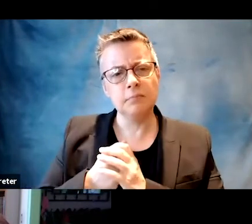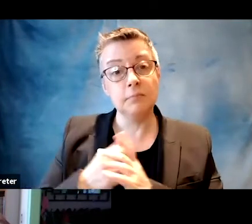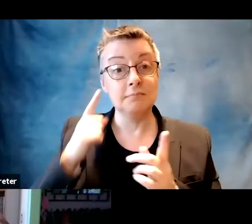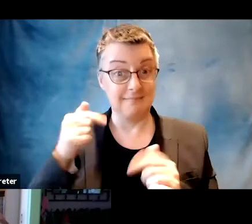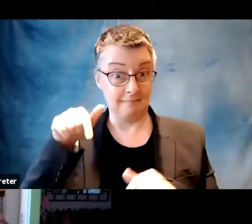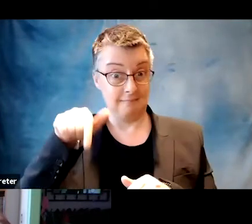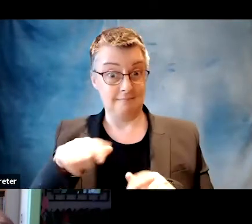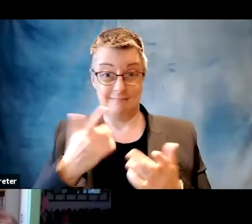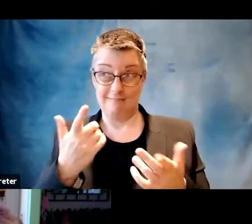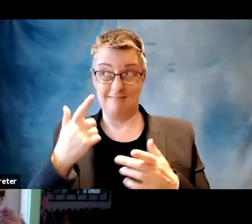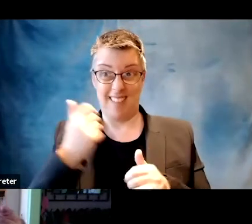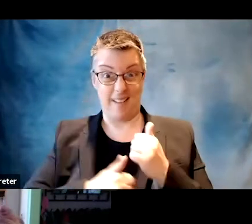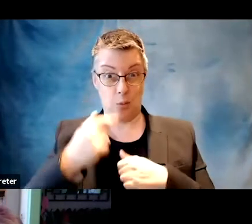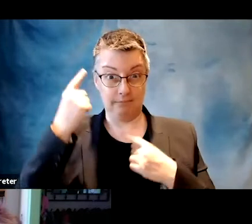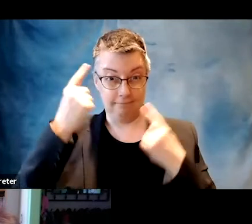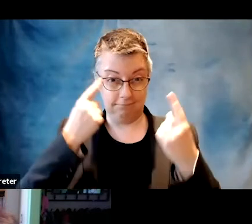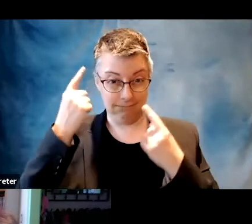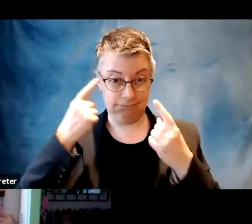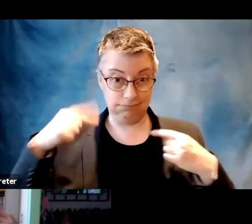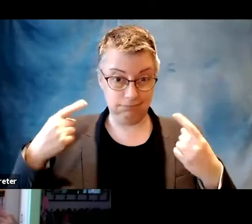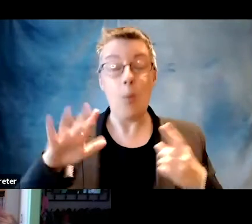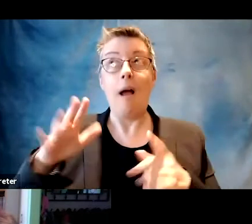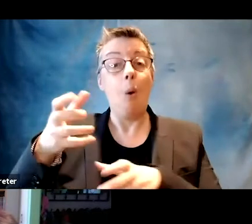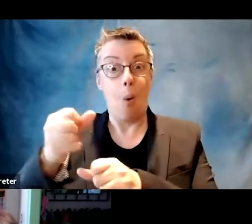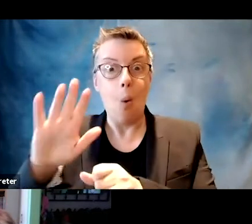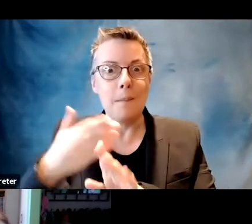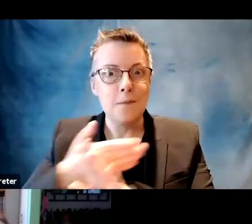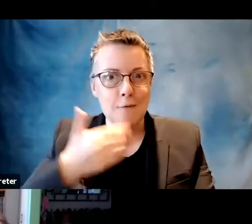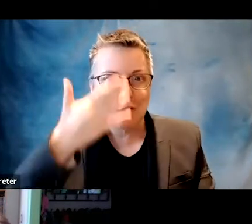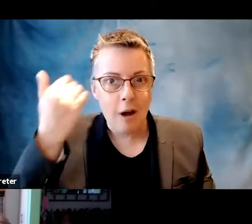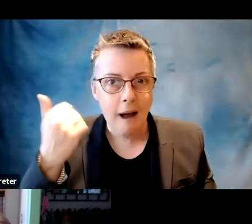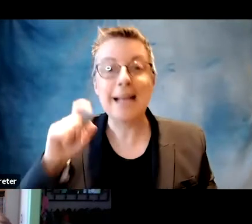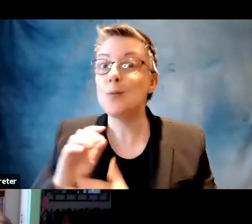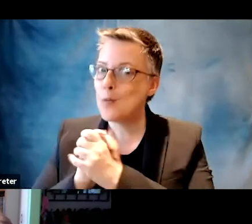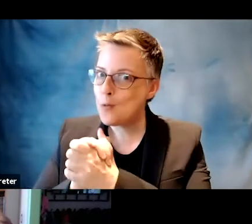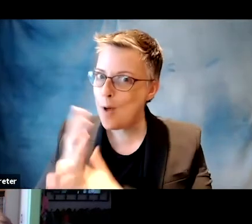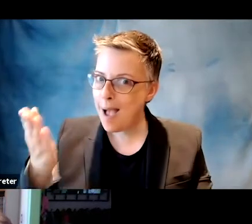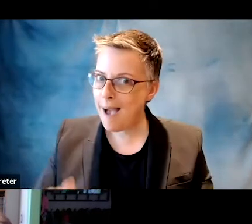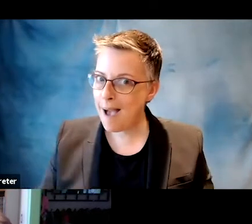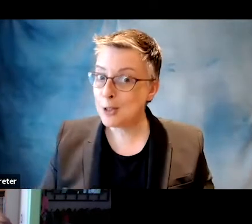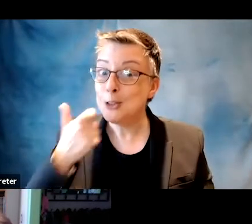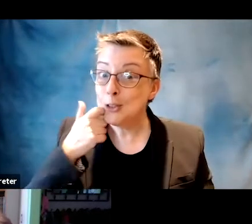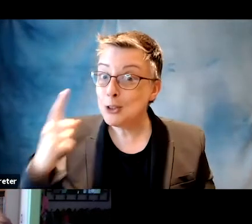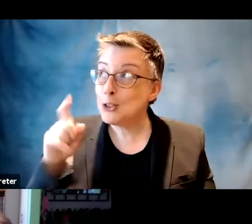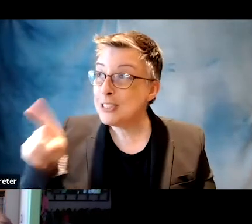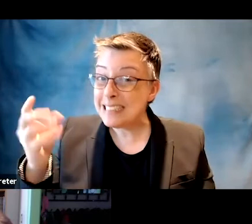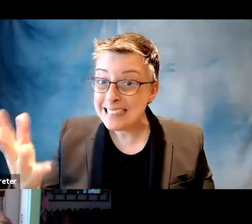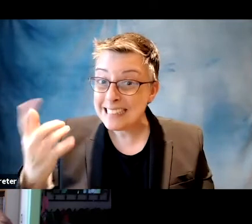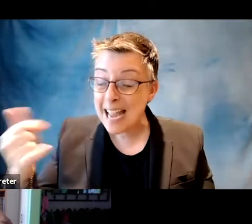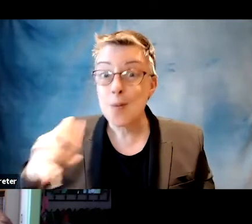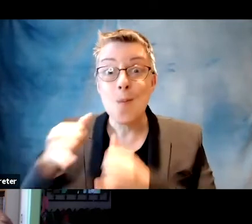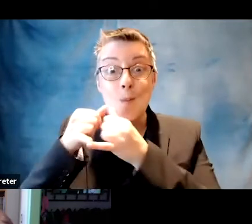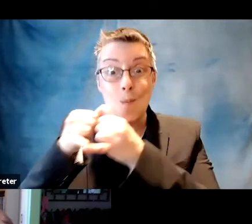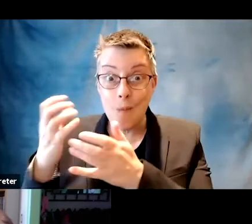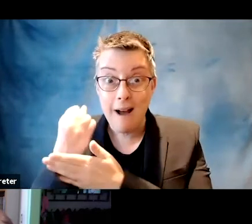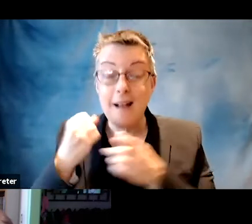everyone's mind. Well, before I do that, I forgot. I need to congratulate you. You just found out today that you won, let me get